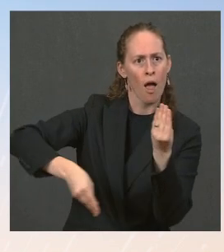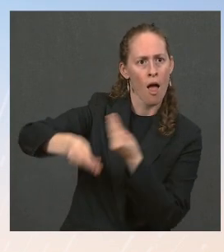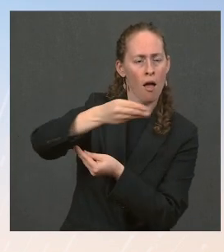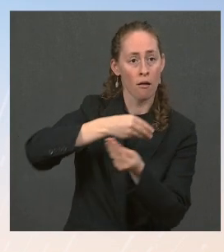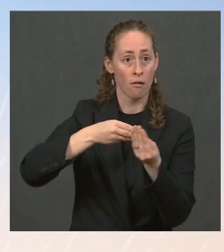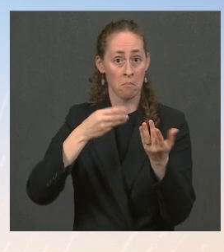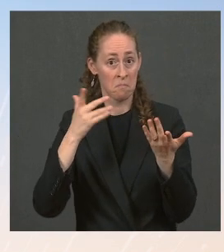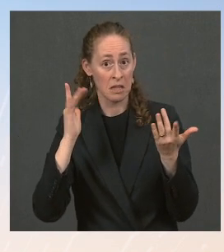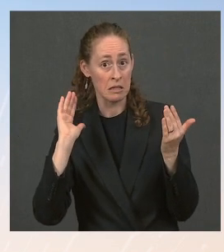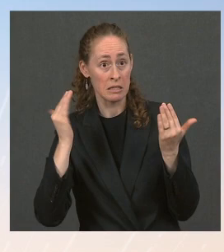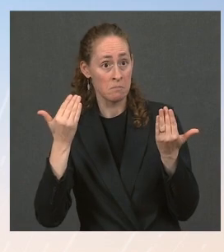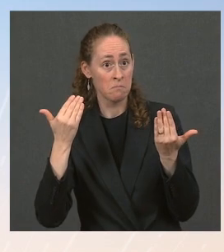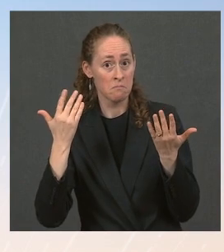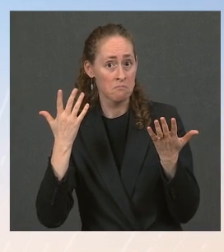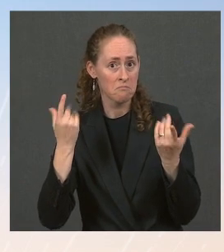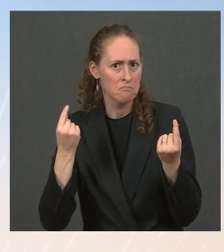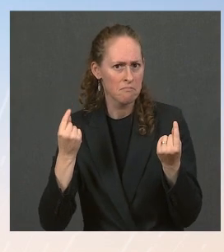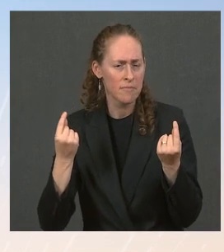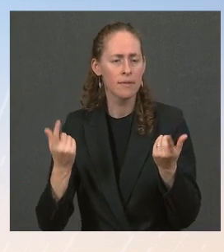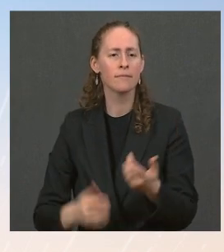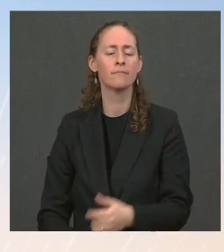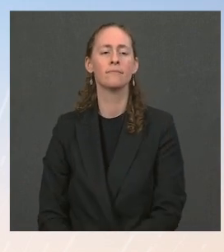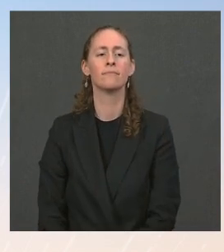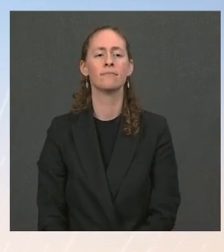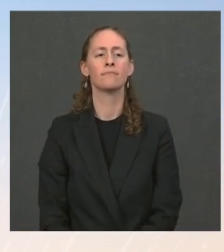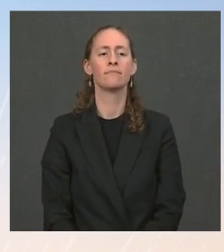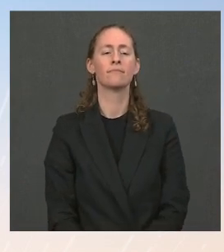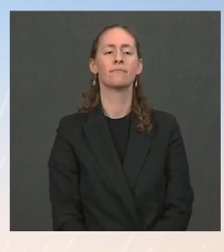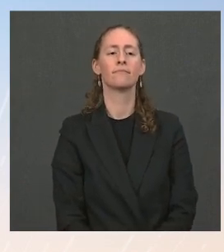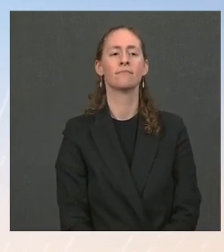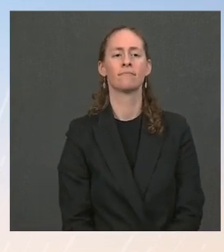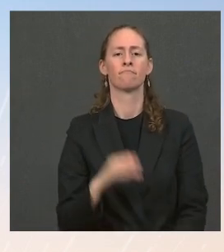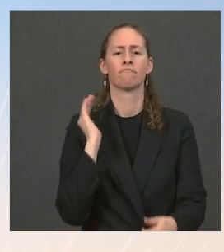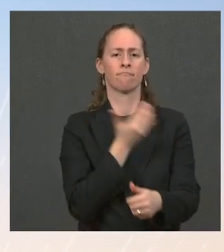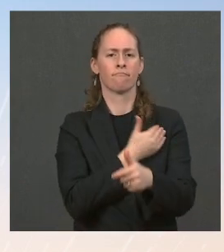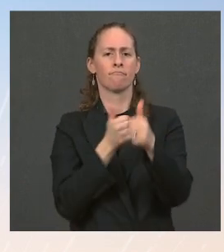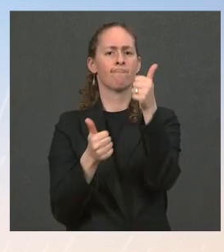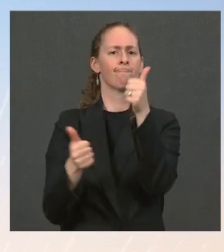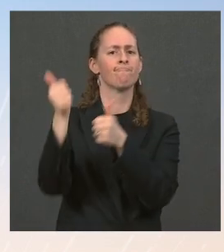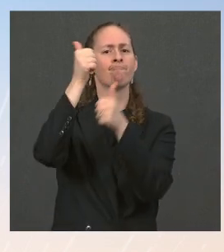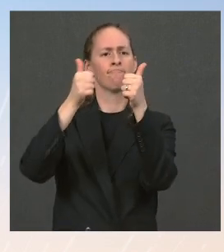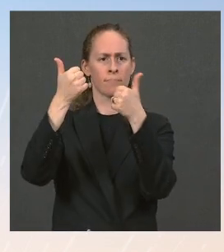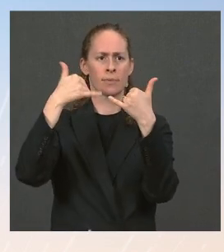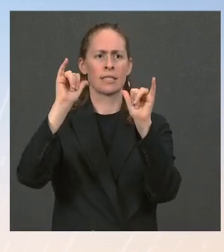forward? We're still, our officials who are planning to attend are still planning to attend.